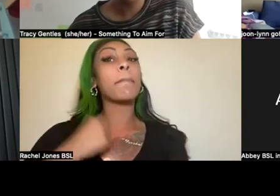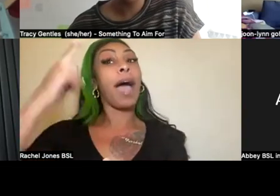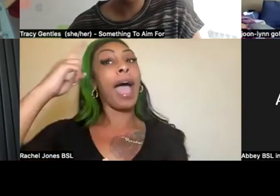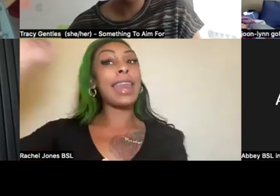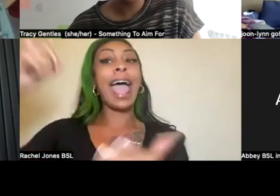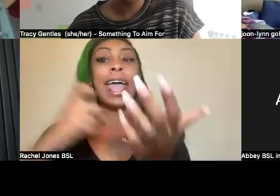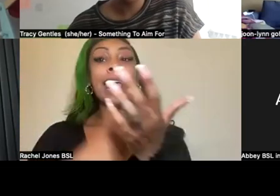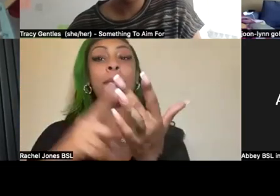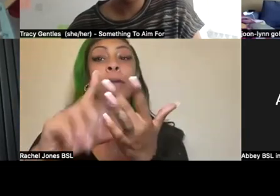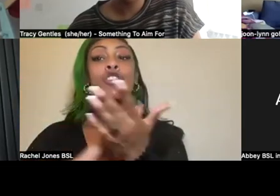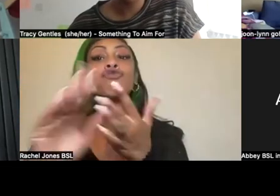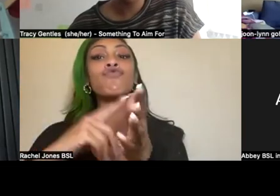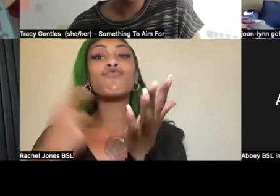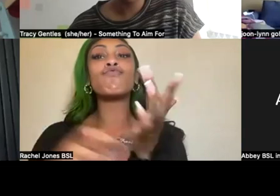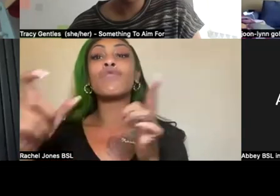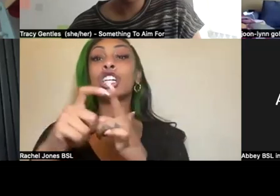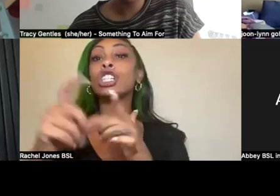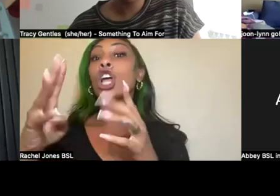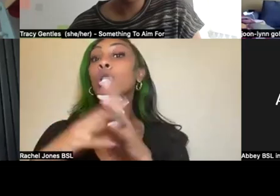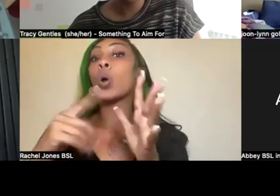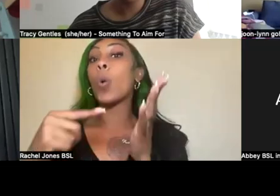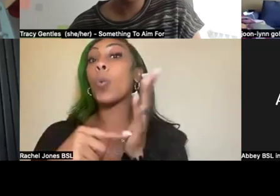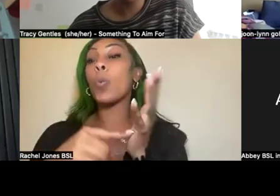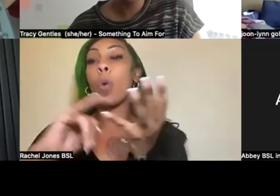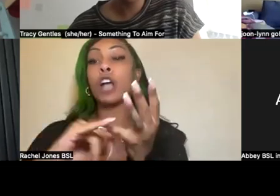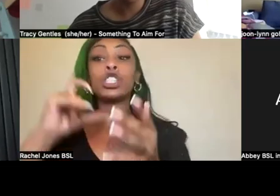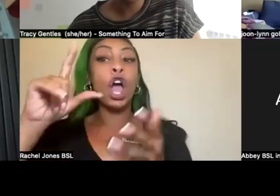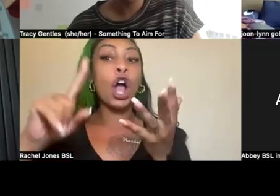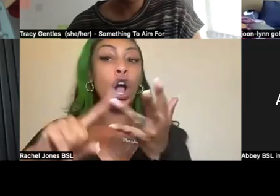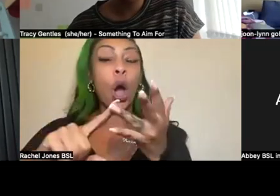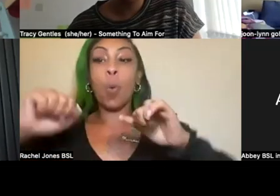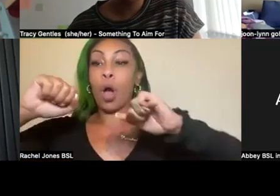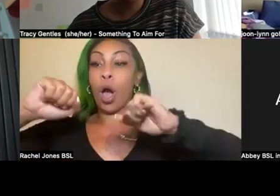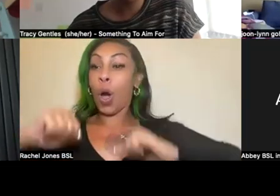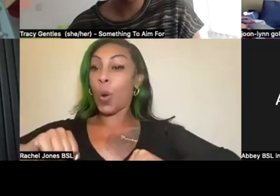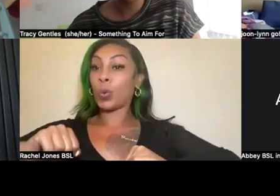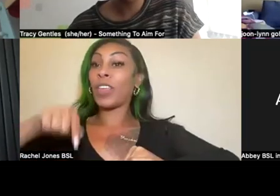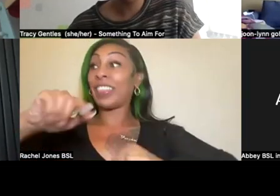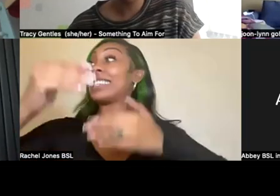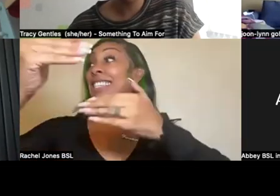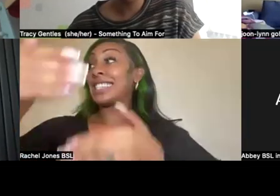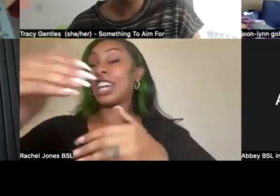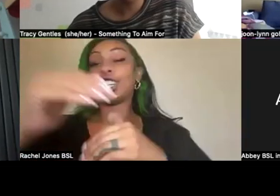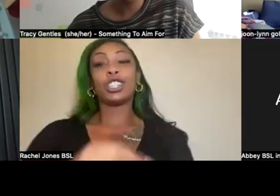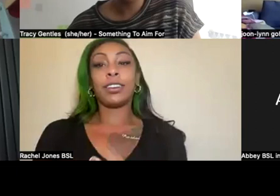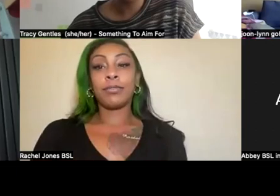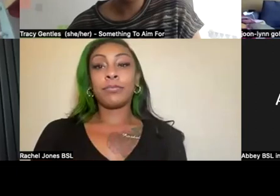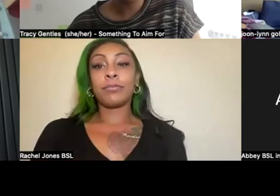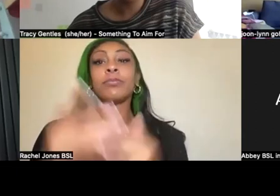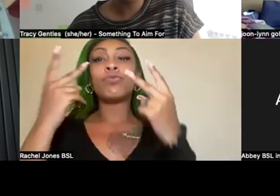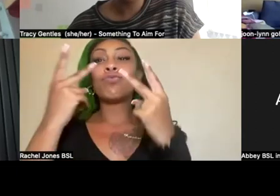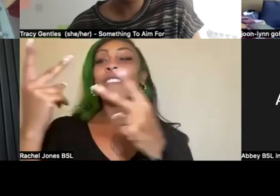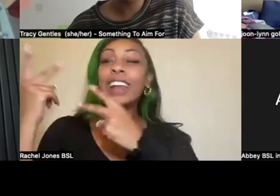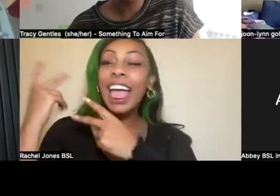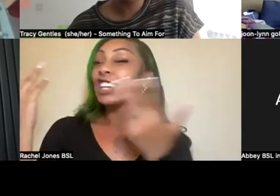Watts, and I'll be co-hosting this particular session, this reflection session